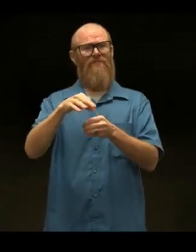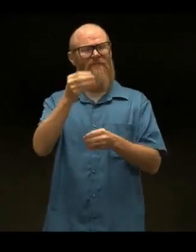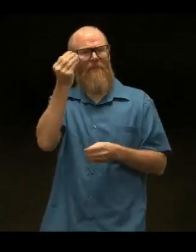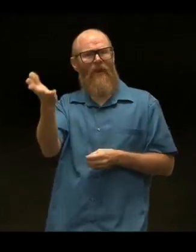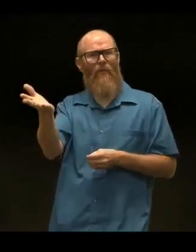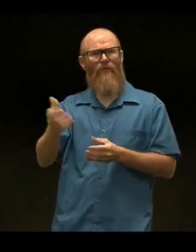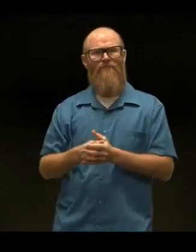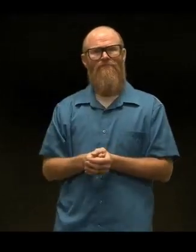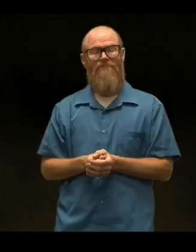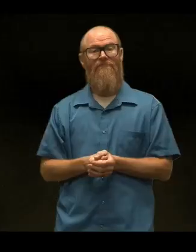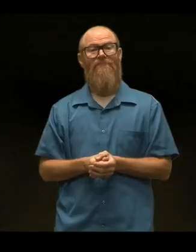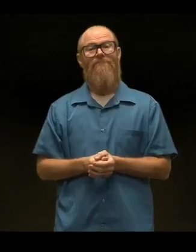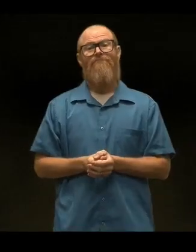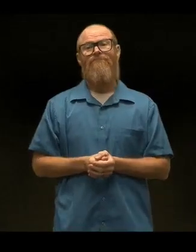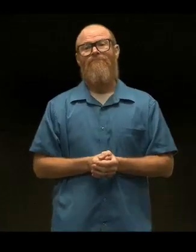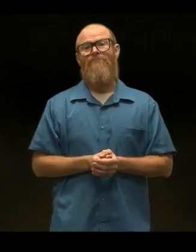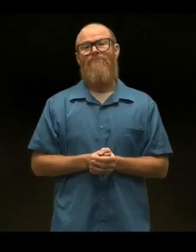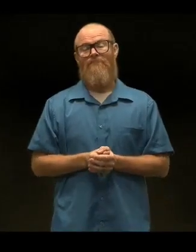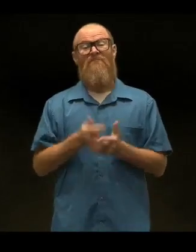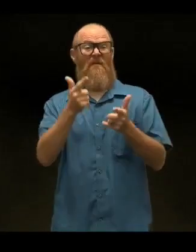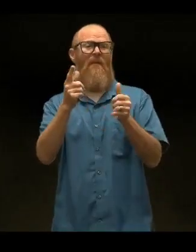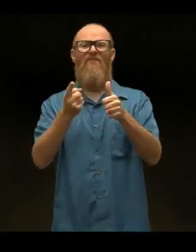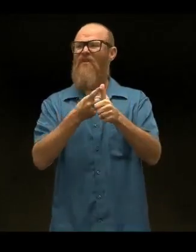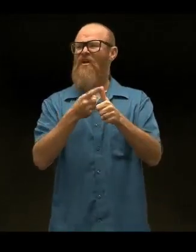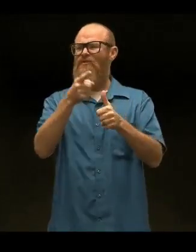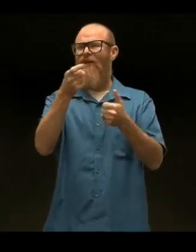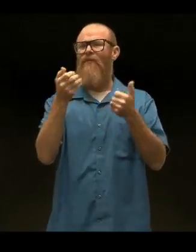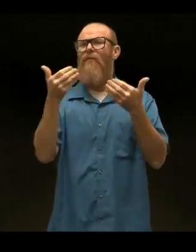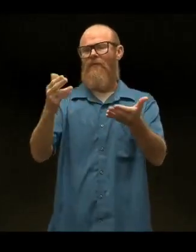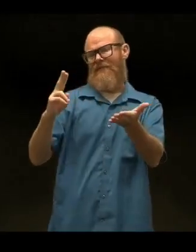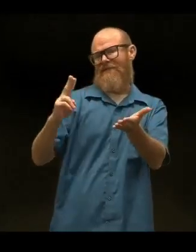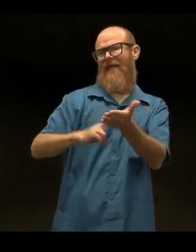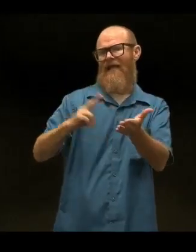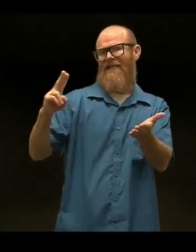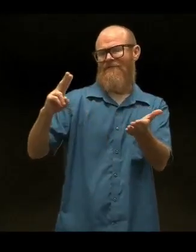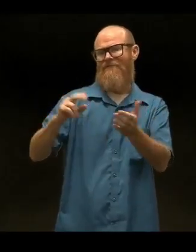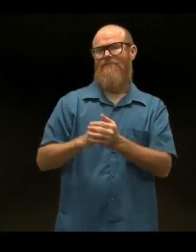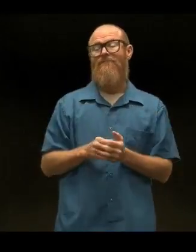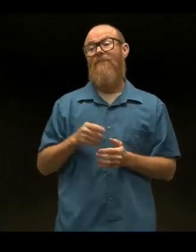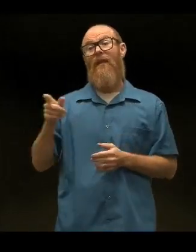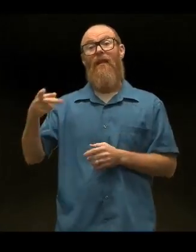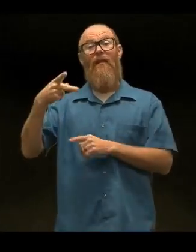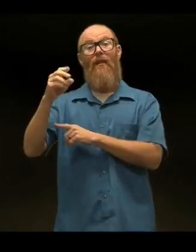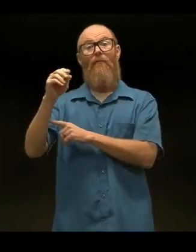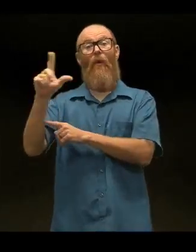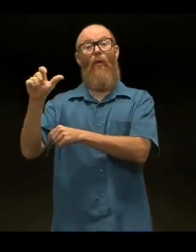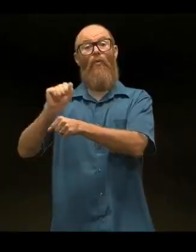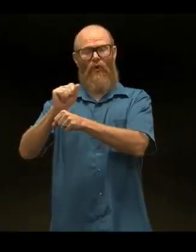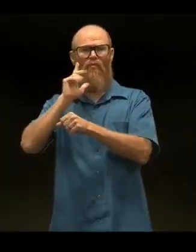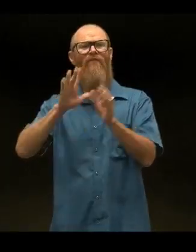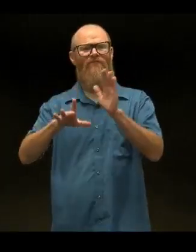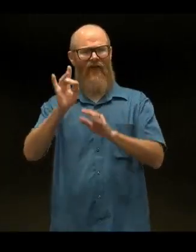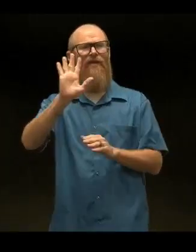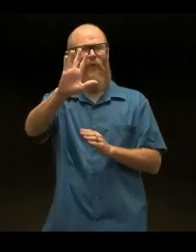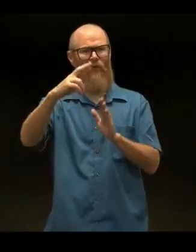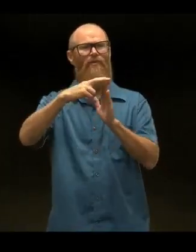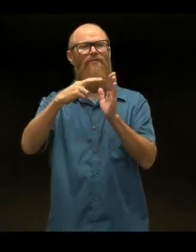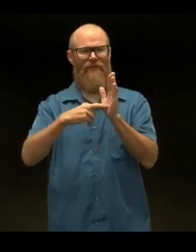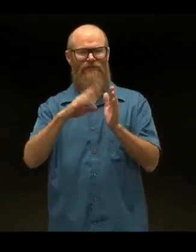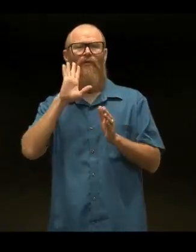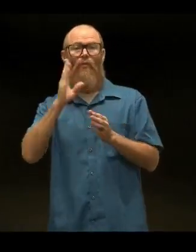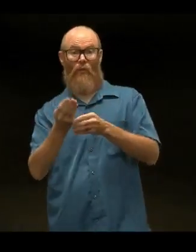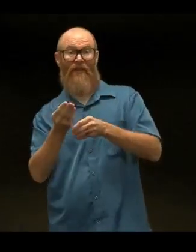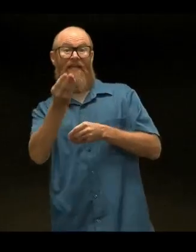machines? Yes, you may. Let me have you sign first. The poll worker will find your voter registration and give you a